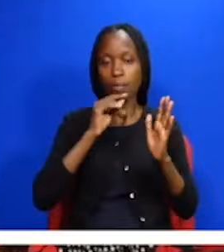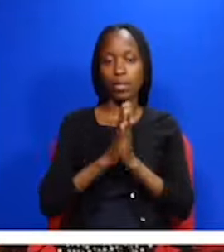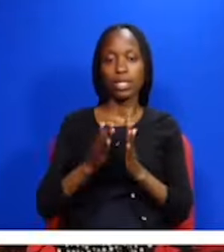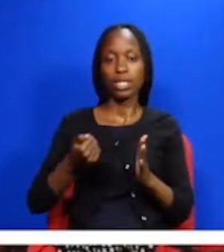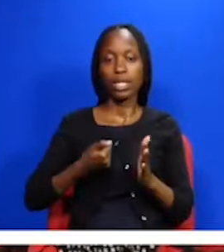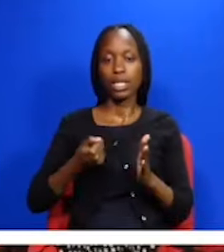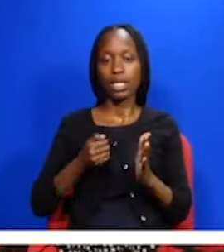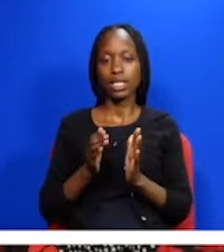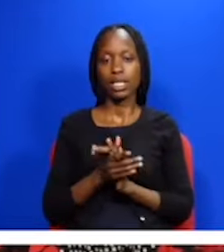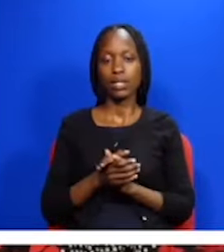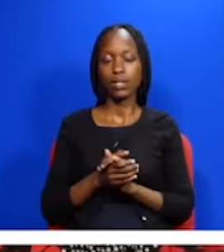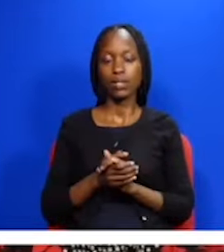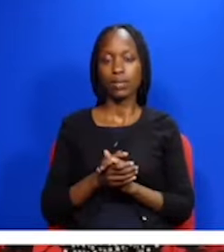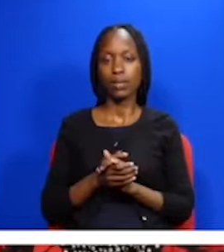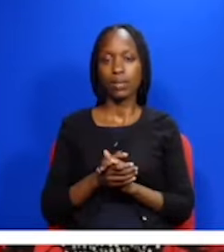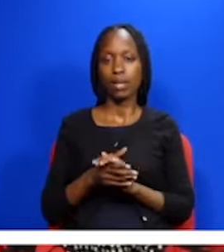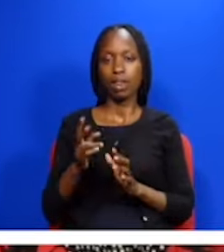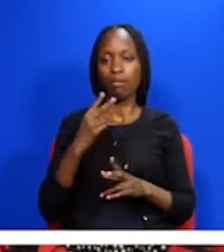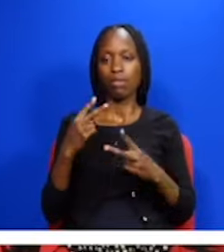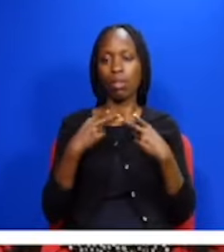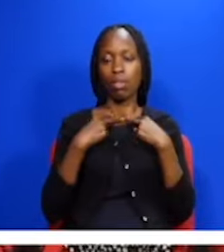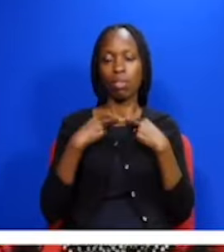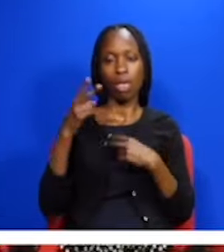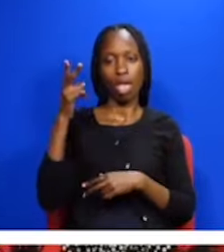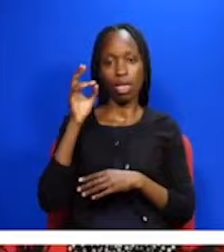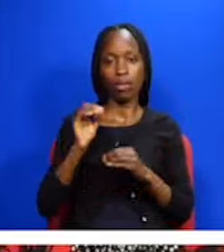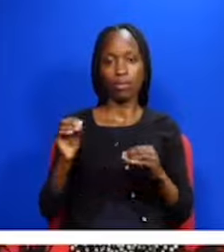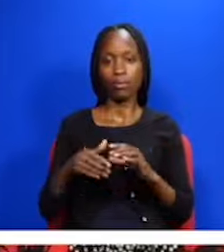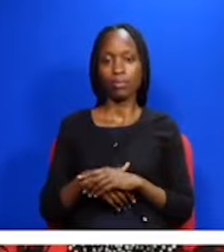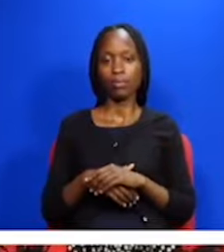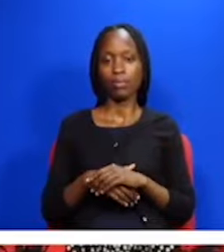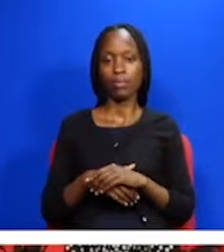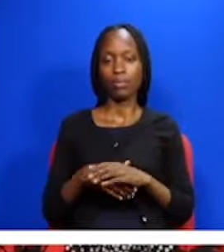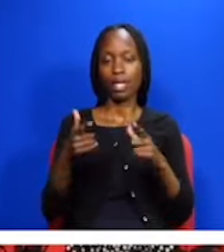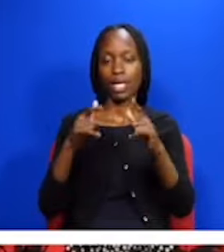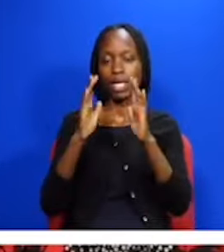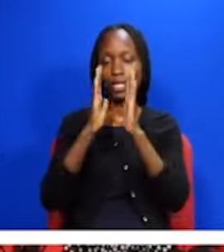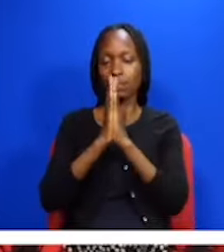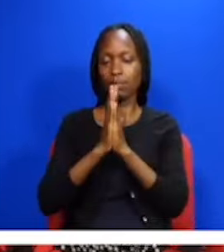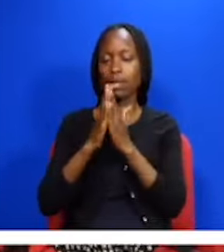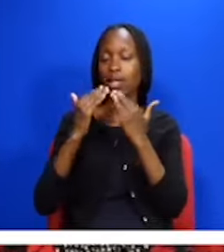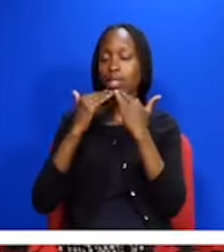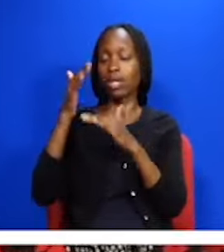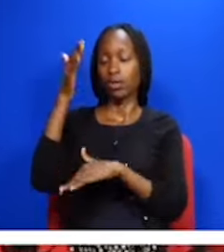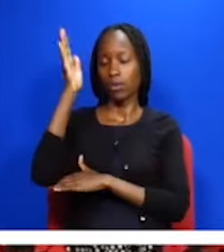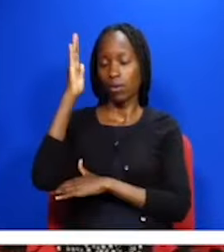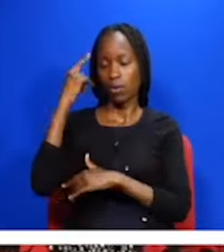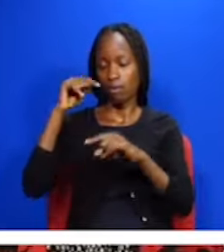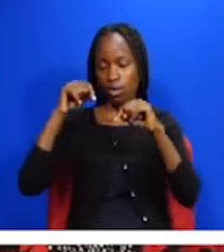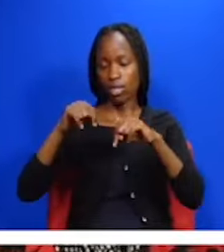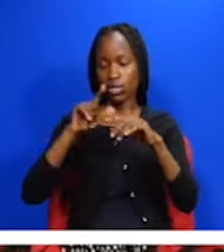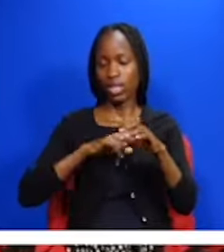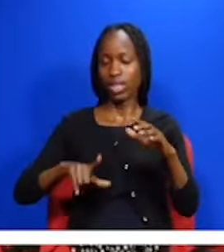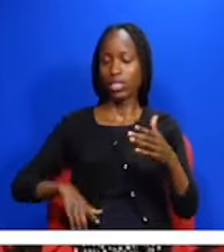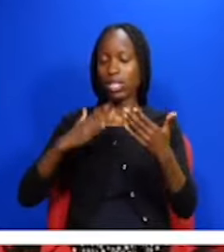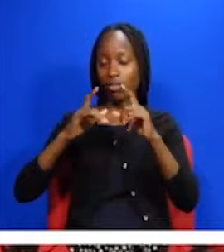Hello boys and girls, we are from CITAM Rongai Children's Choir, ready to lead you in worship. Let's pray. Thank you God, thank you for this